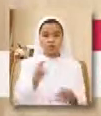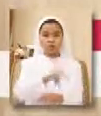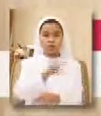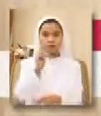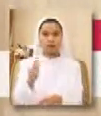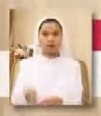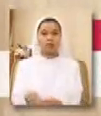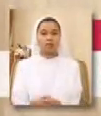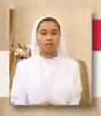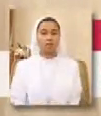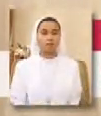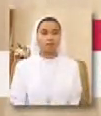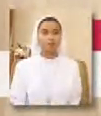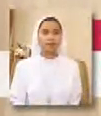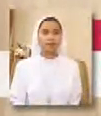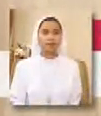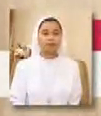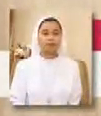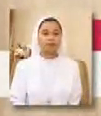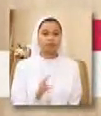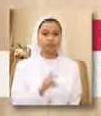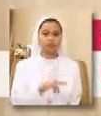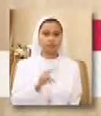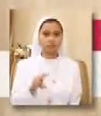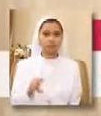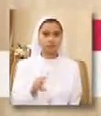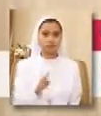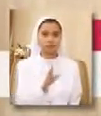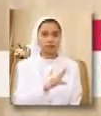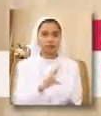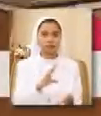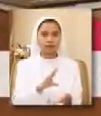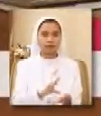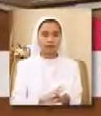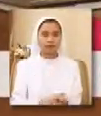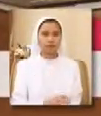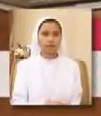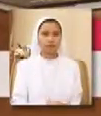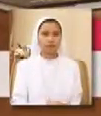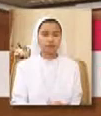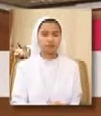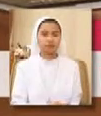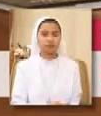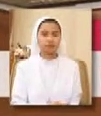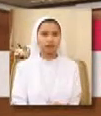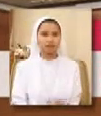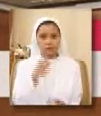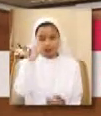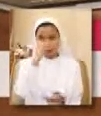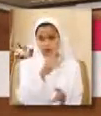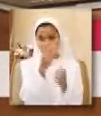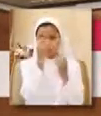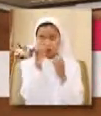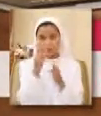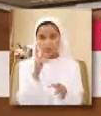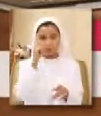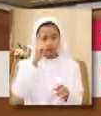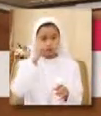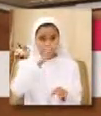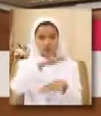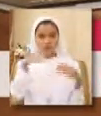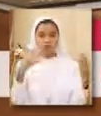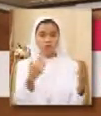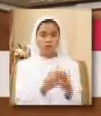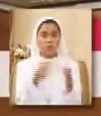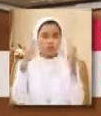City? Naga City. Okay. Naga City, 4400 Philippines. Okay. At for the information ng lahat